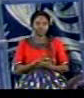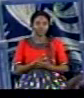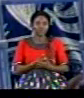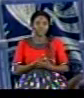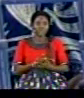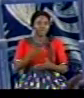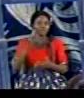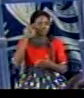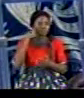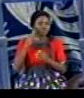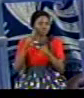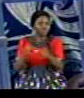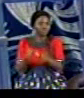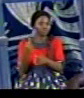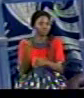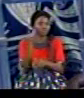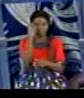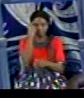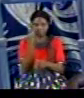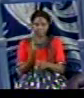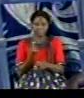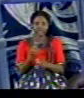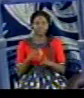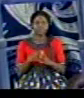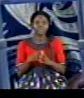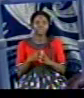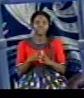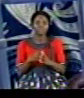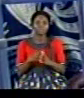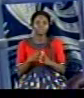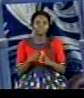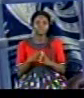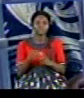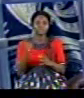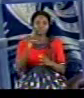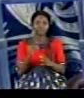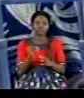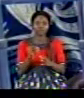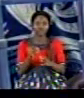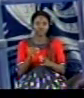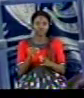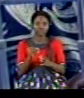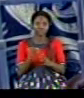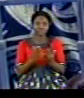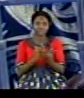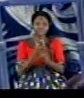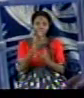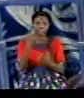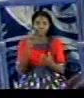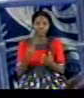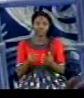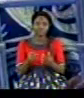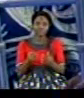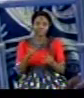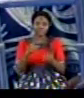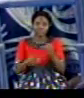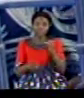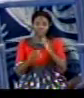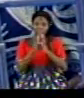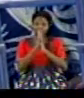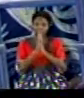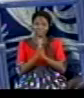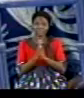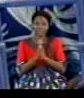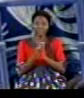alone until people feel back. So during the last prayer, we